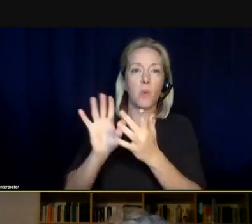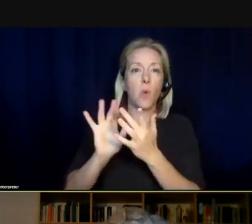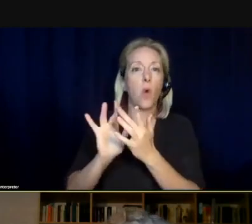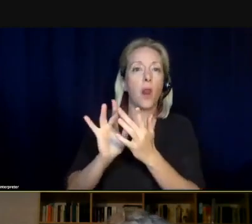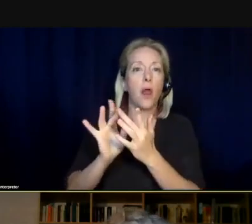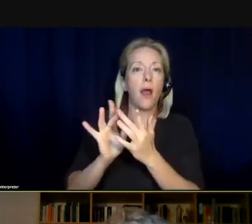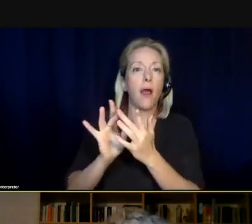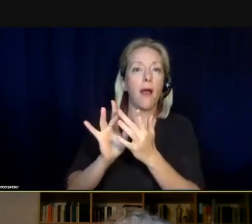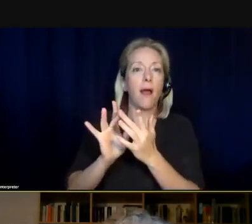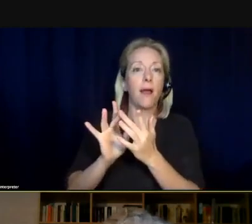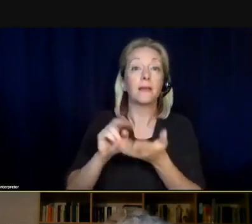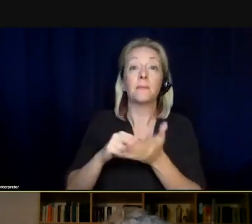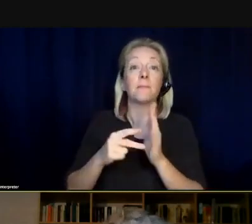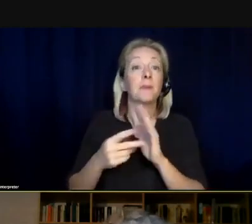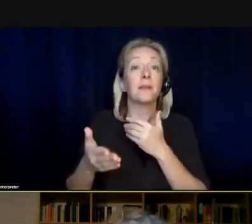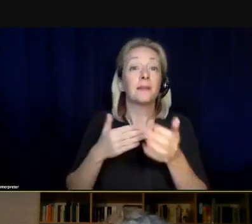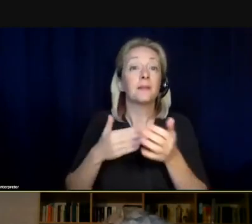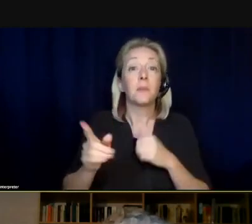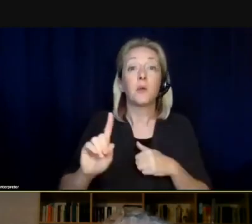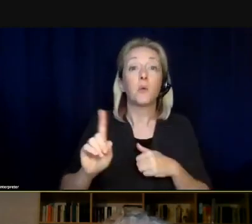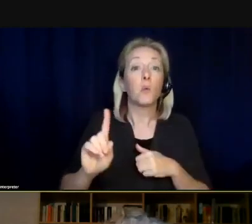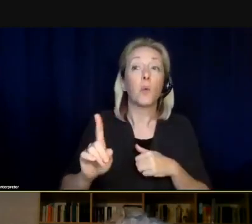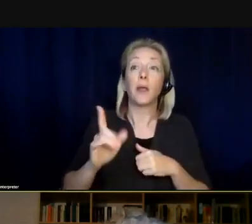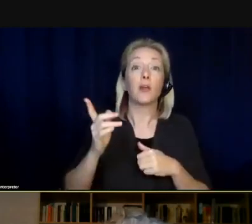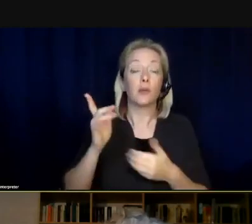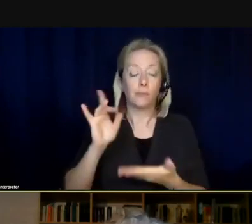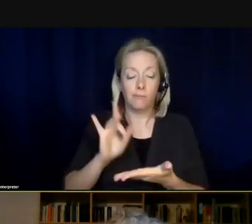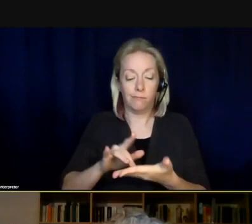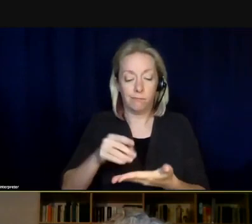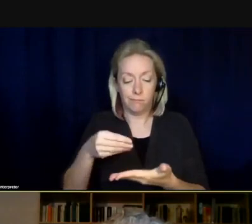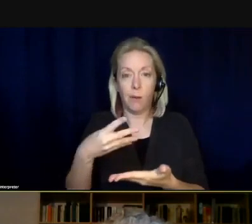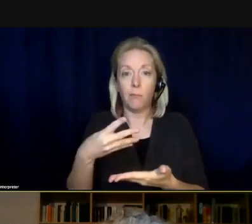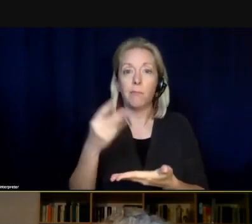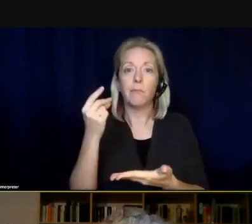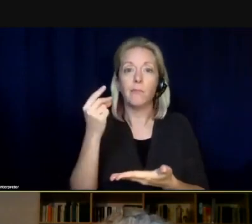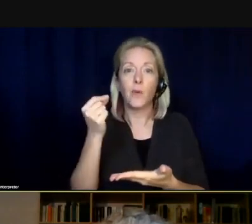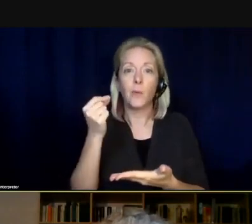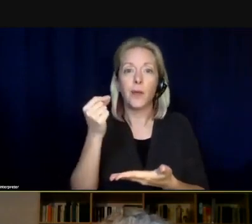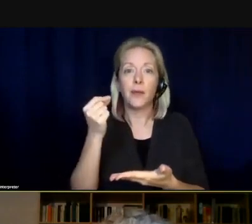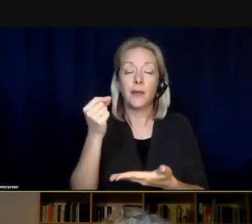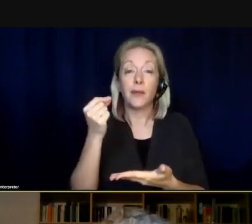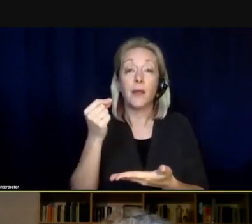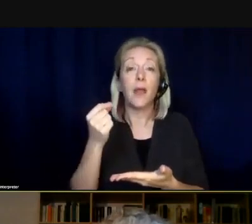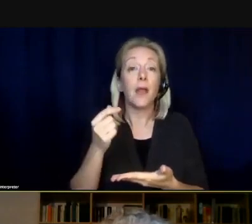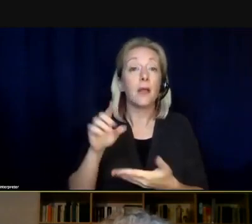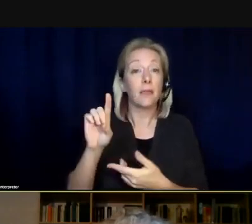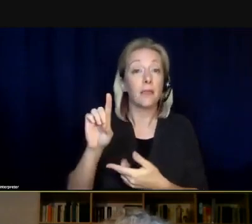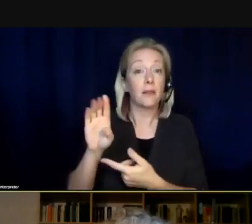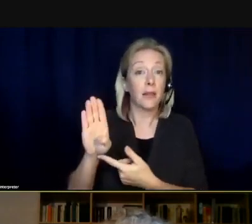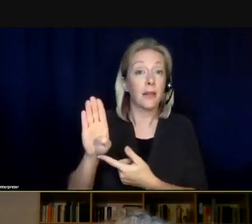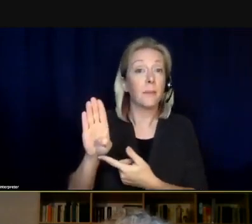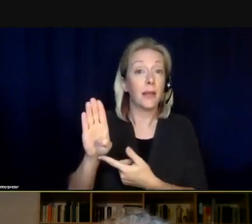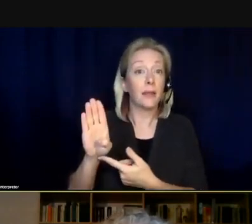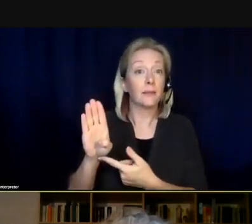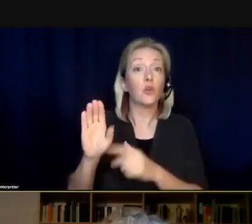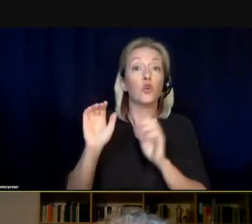from any device at any time, and that the database of entries could